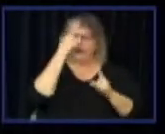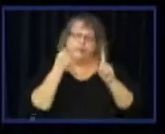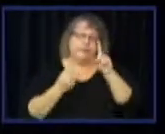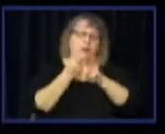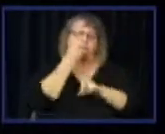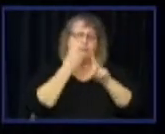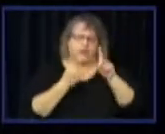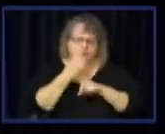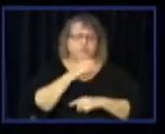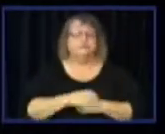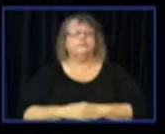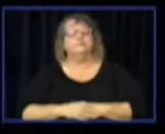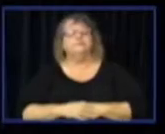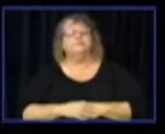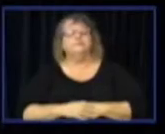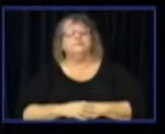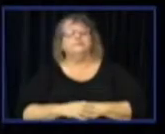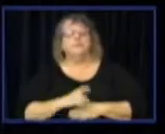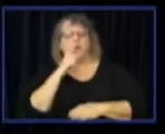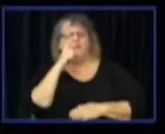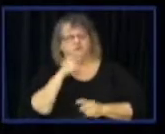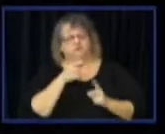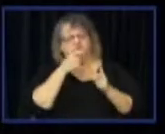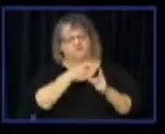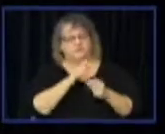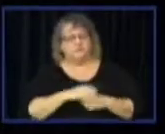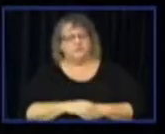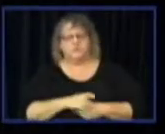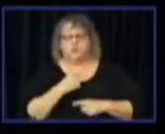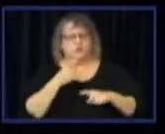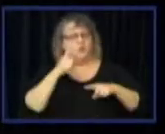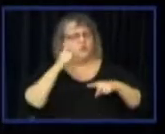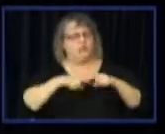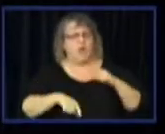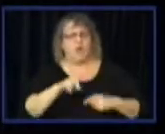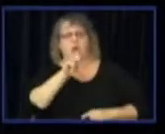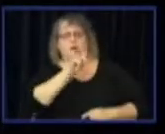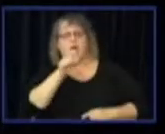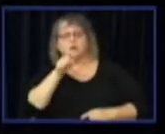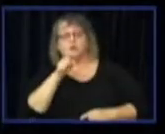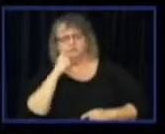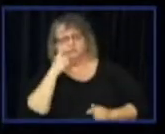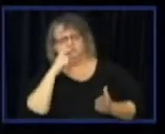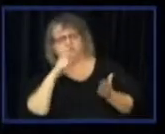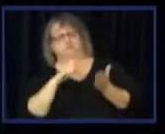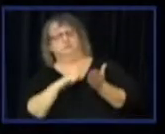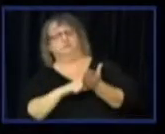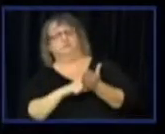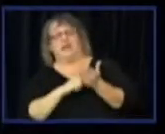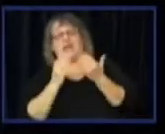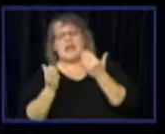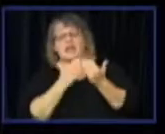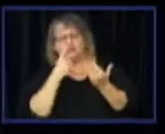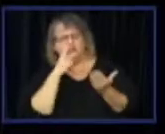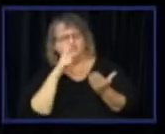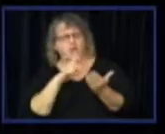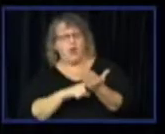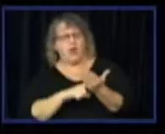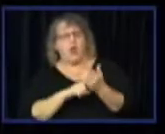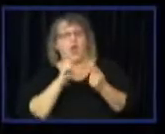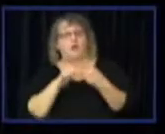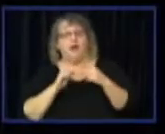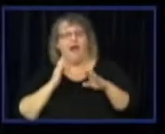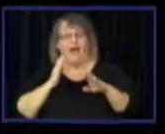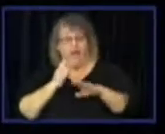one other point to make is, well, a couple of points. One is you can't diagnose this easily until after